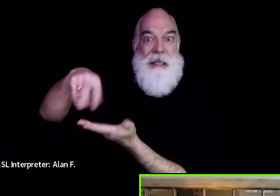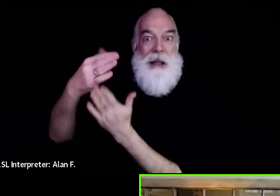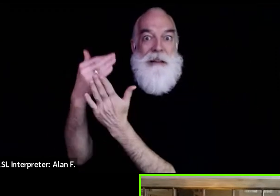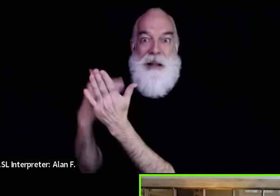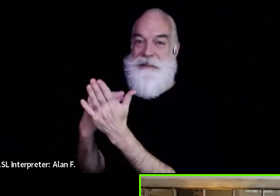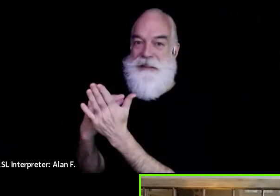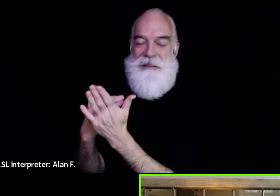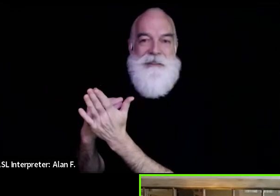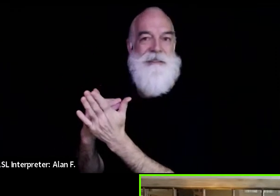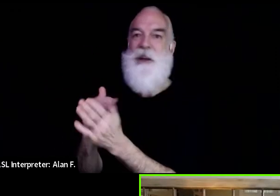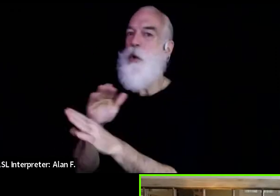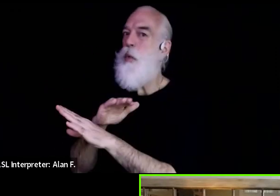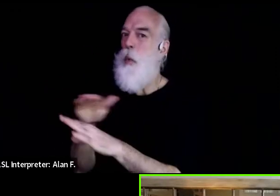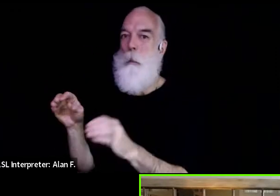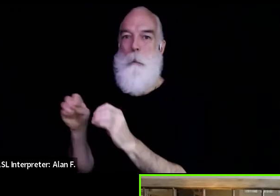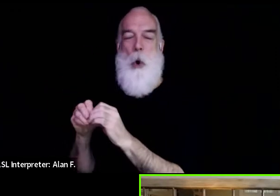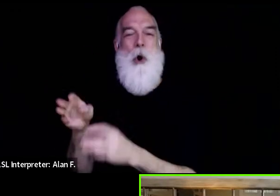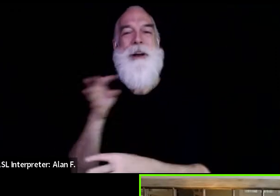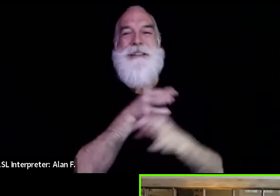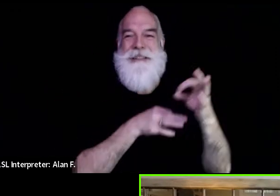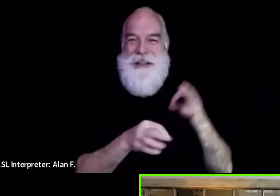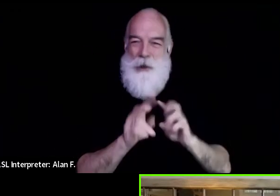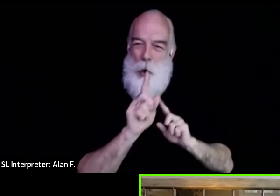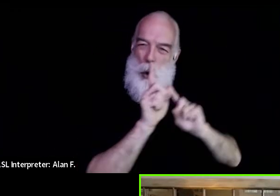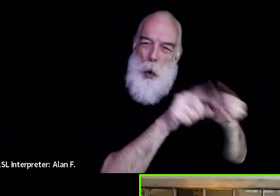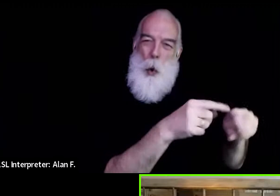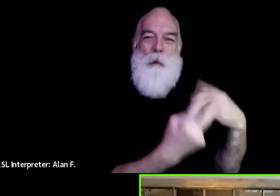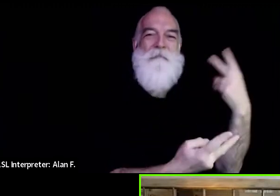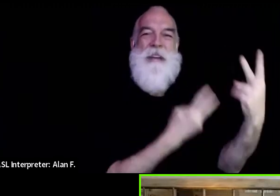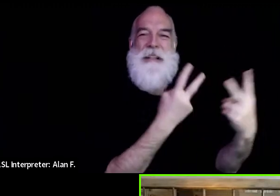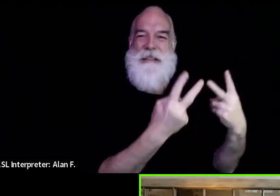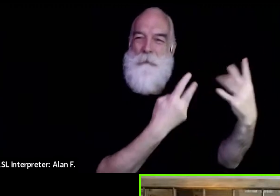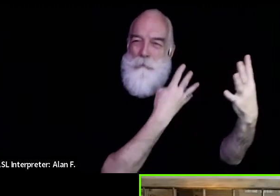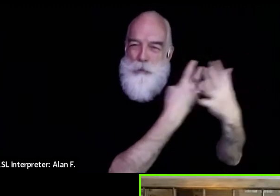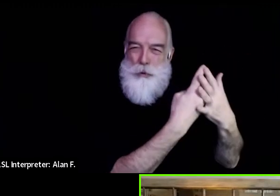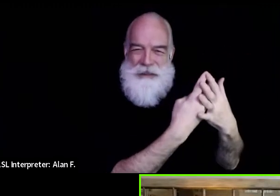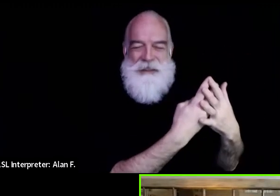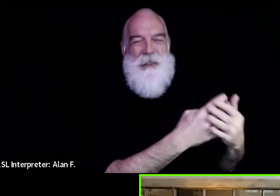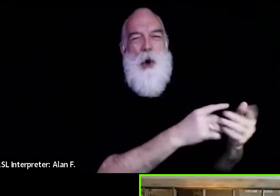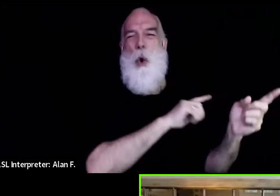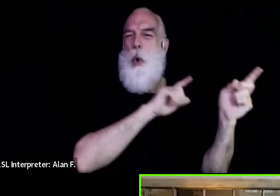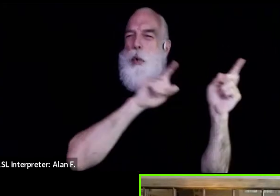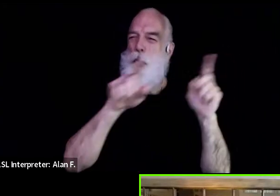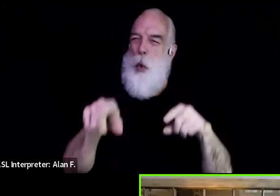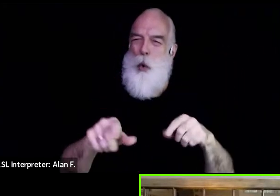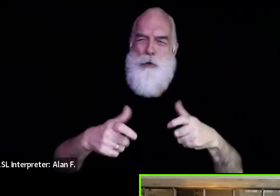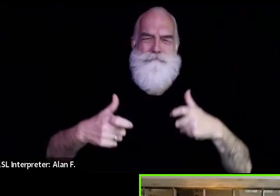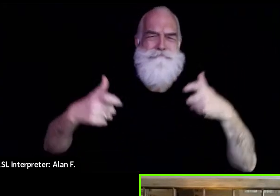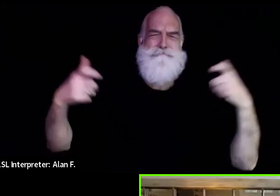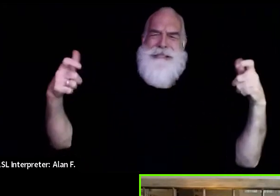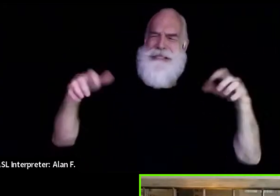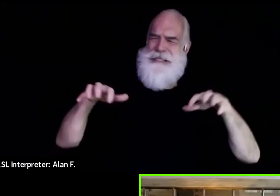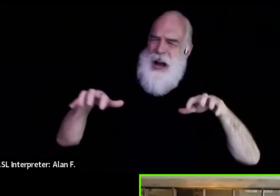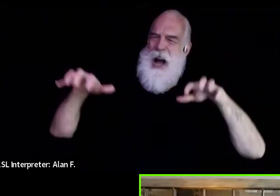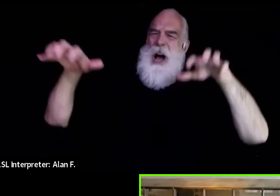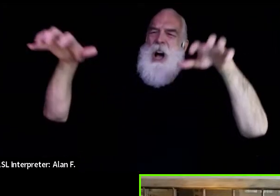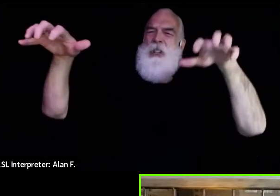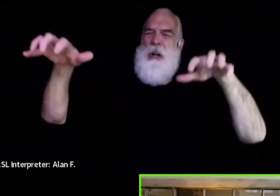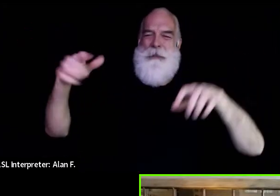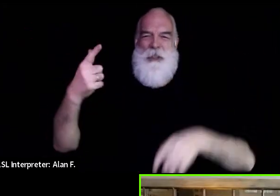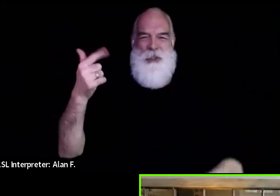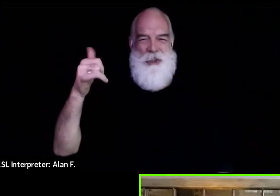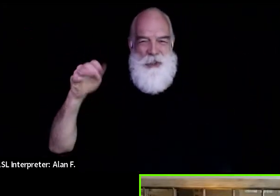visits to prisons across the state of Georgia, going into large auditoriums and gymnasiums, visiting my